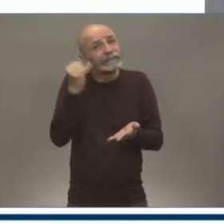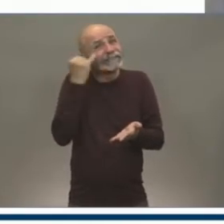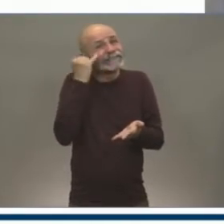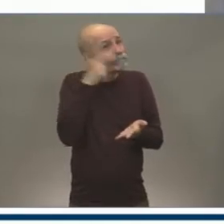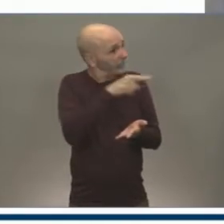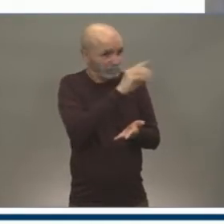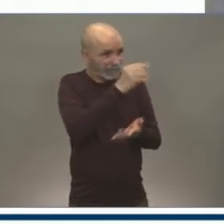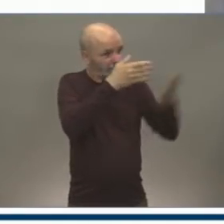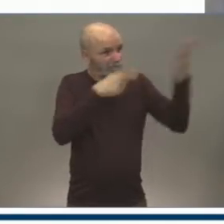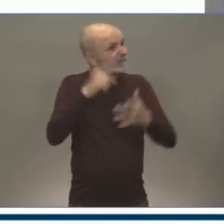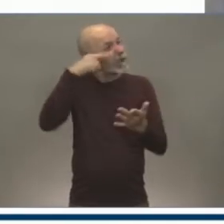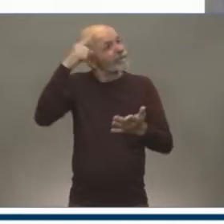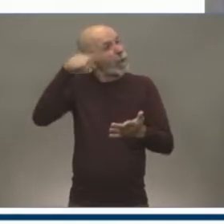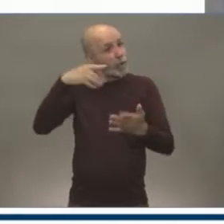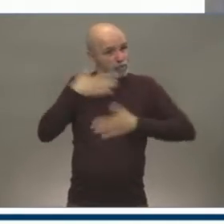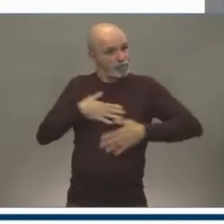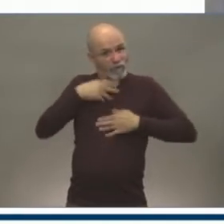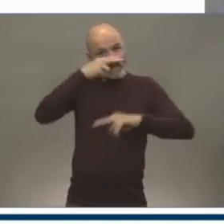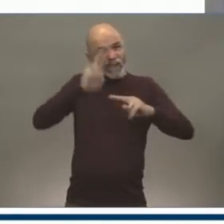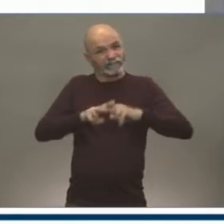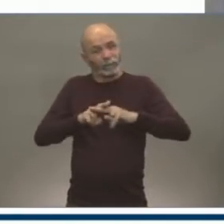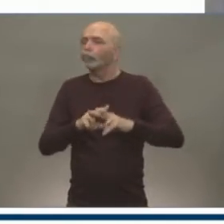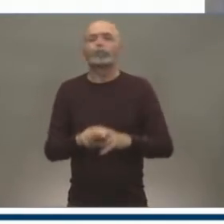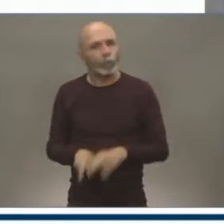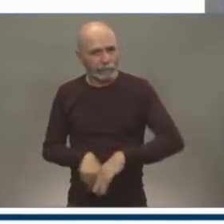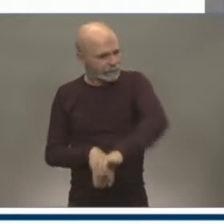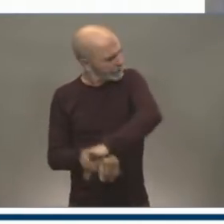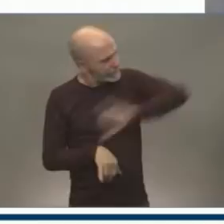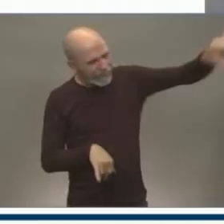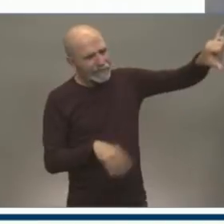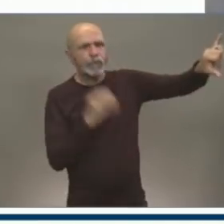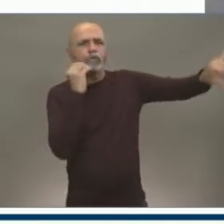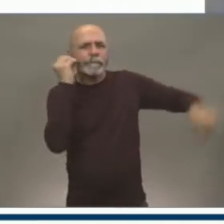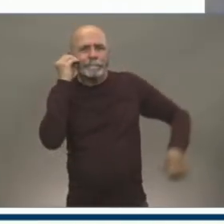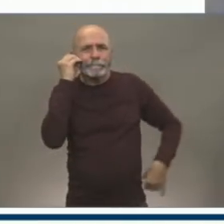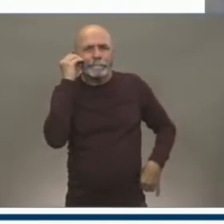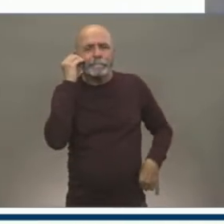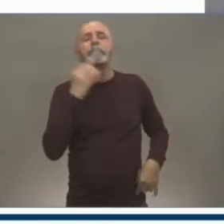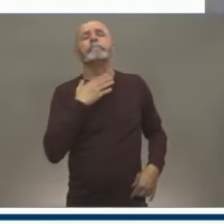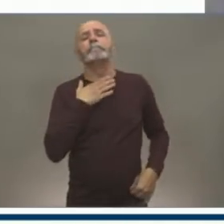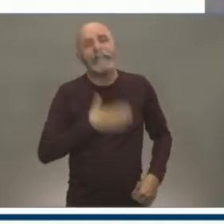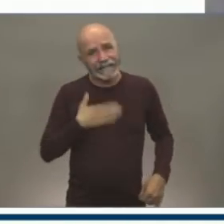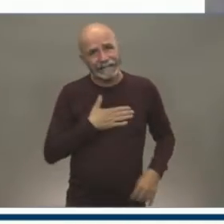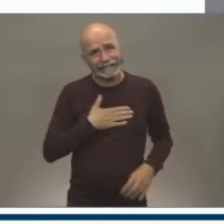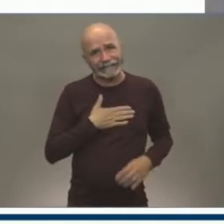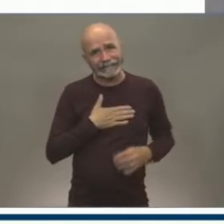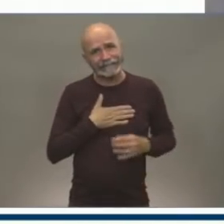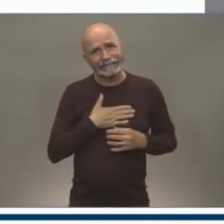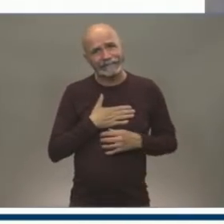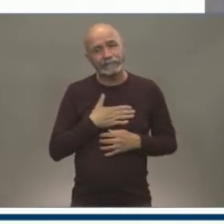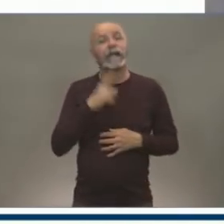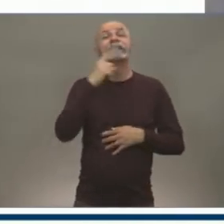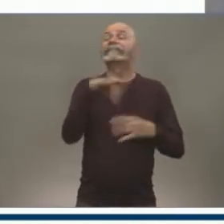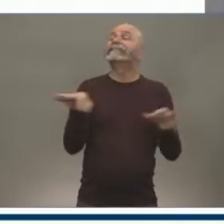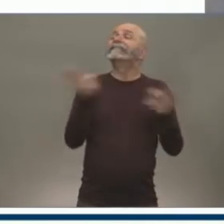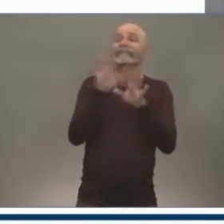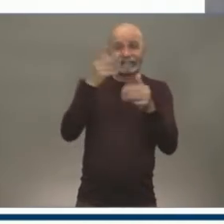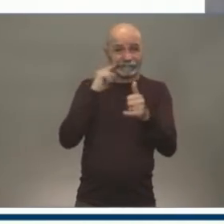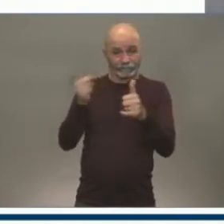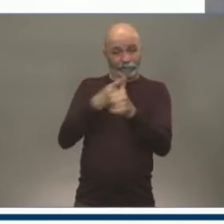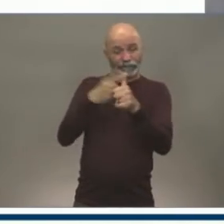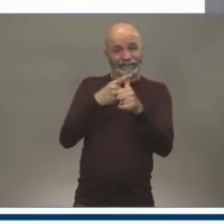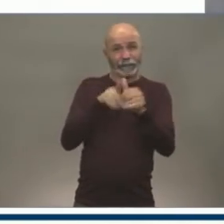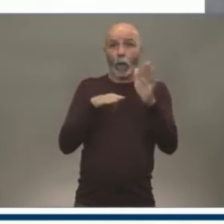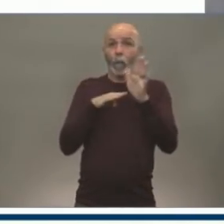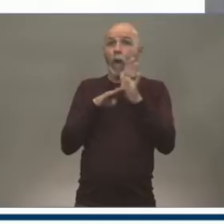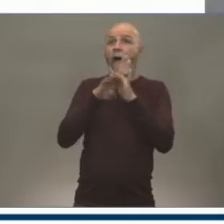home. Because, quite frankly, I think it's fair to say, Dr. Strang, in the first wave, we didn't know, and